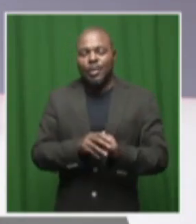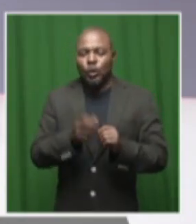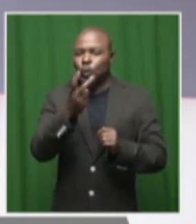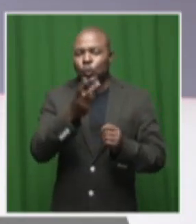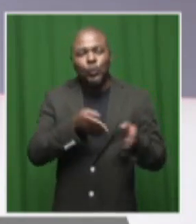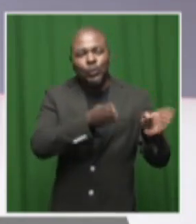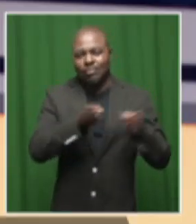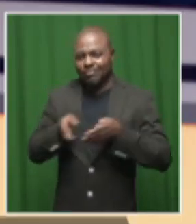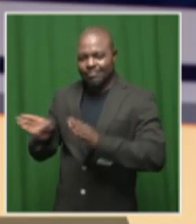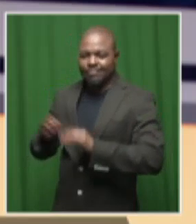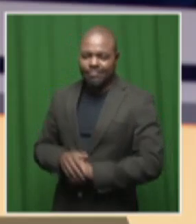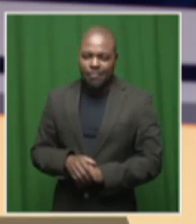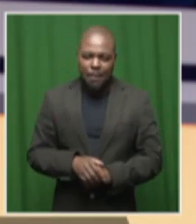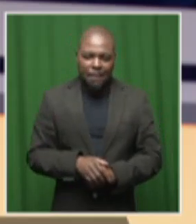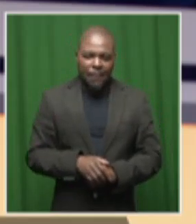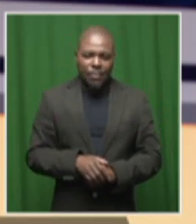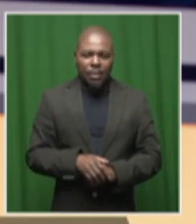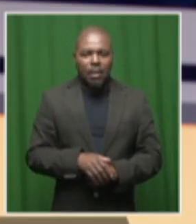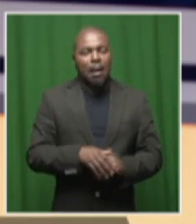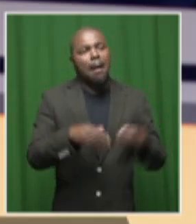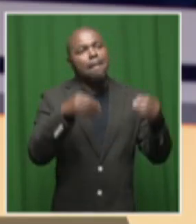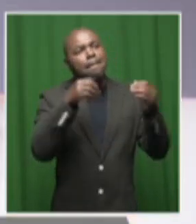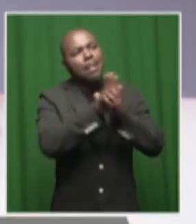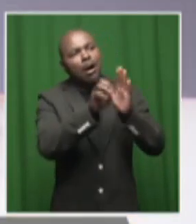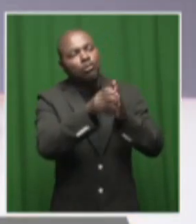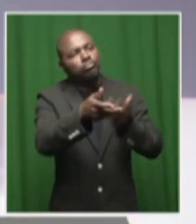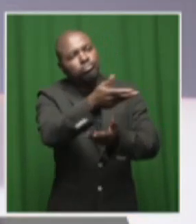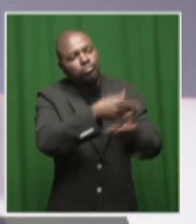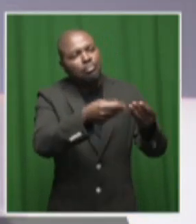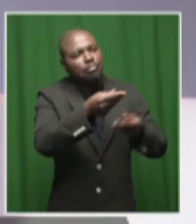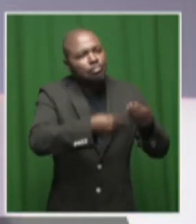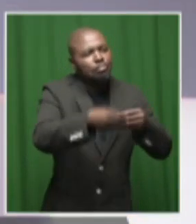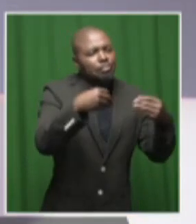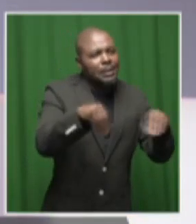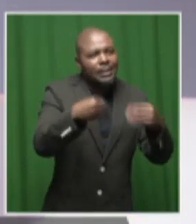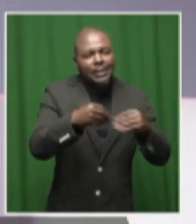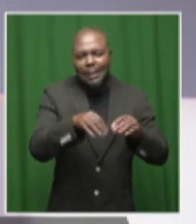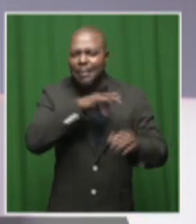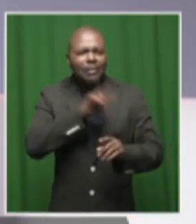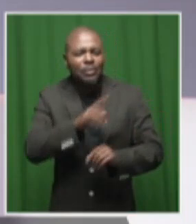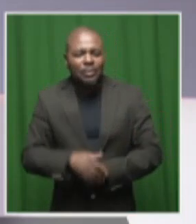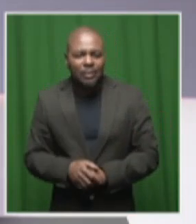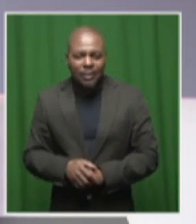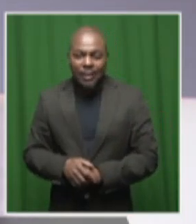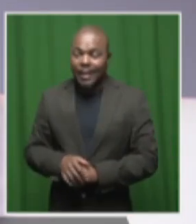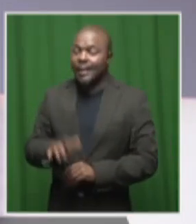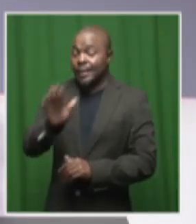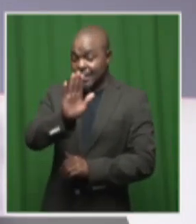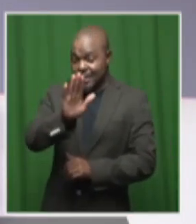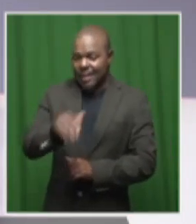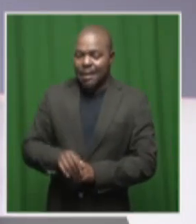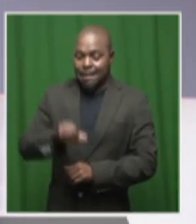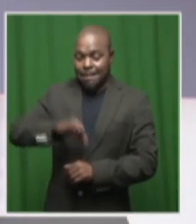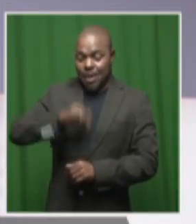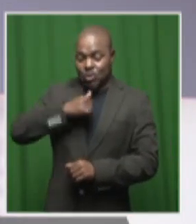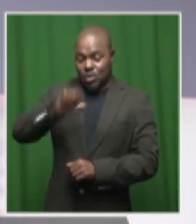twofold. So what are the benefits of trading in a market? Well, what the benefit, let's rather talk about the benefits of being affiliated with Proudly